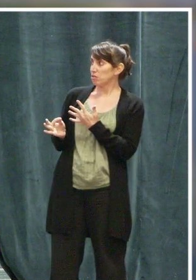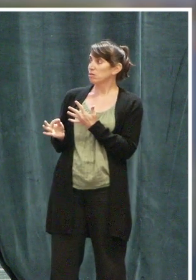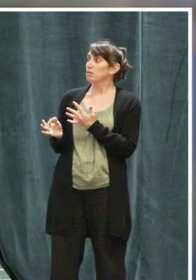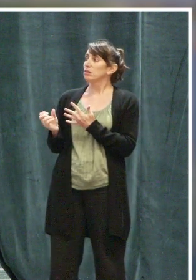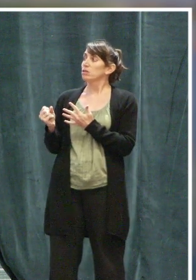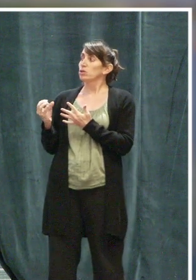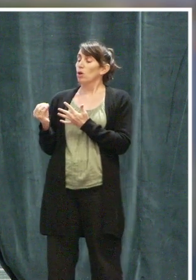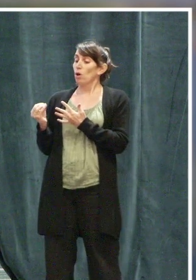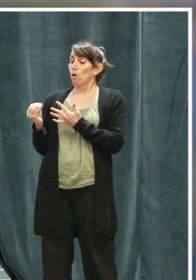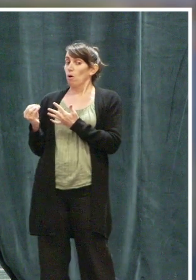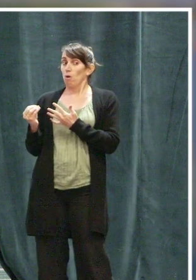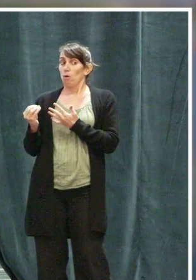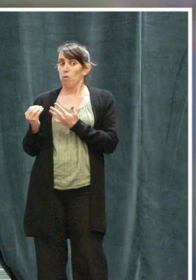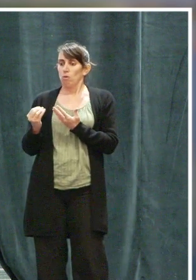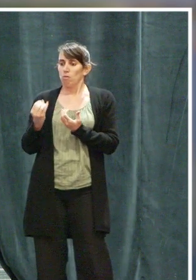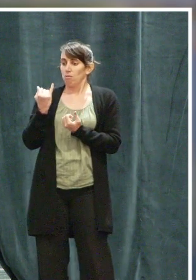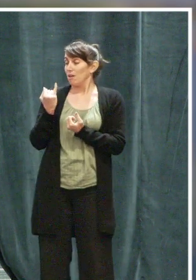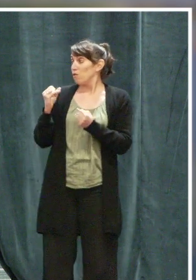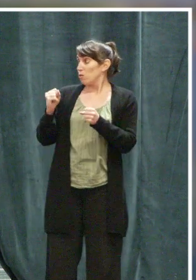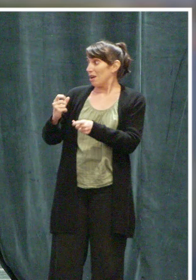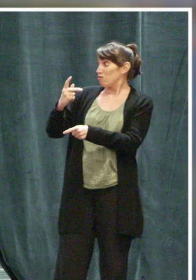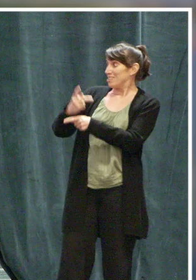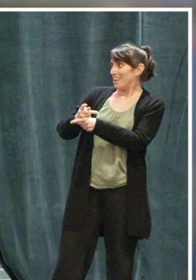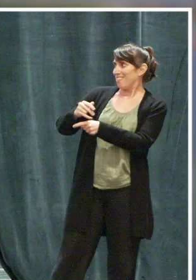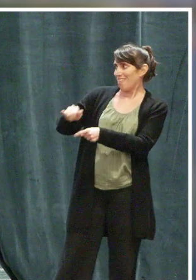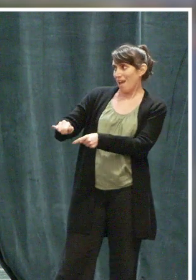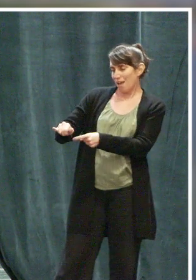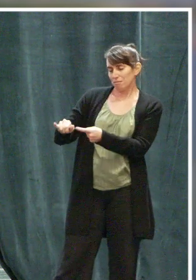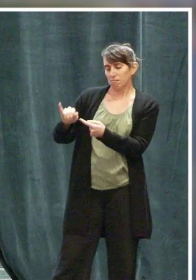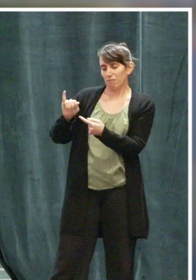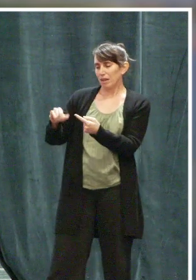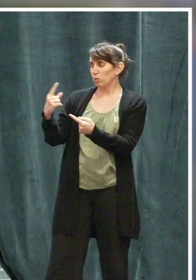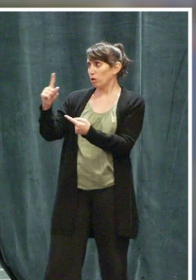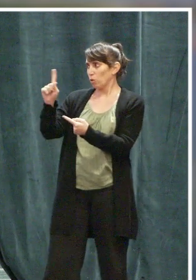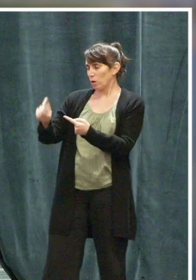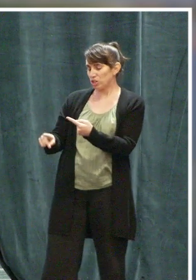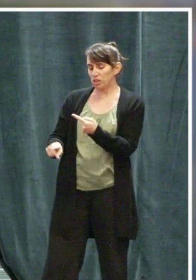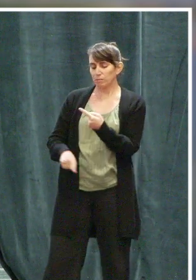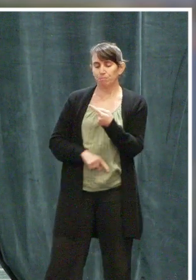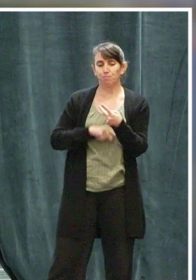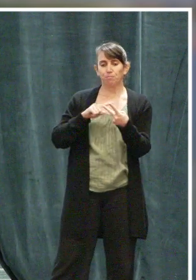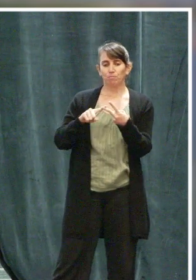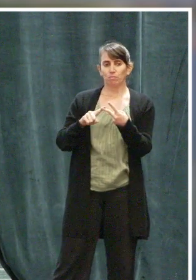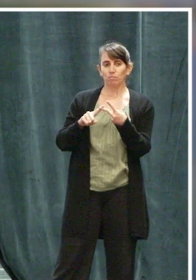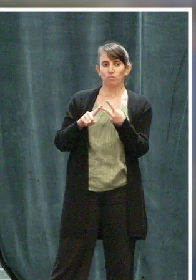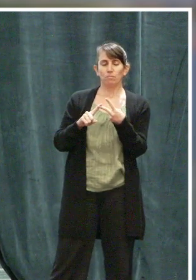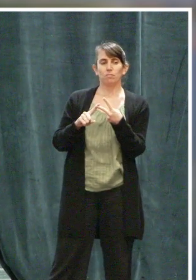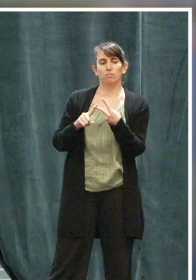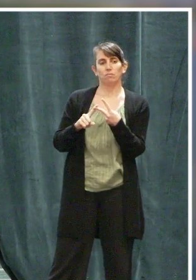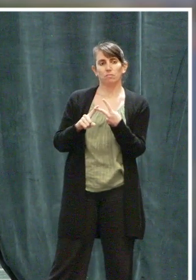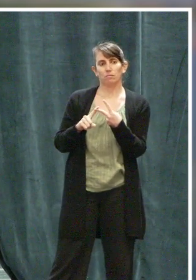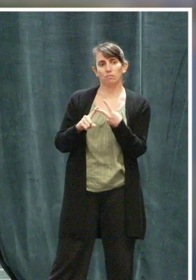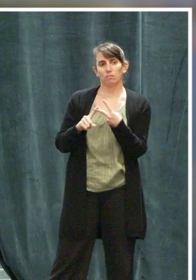be retaining that, the better off. So that's one question. Are we going to continue down that road? 2, we talked